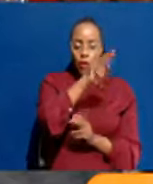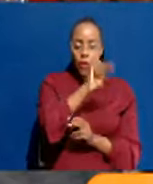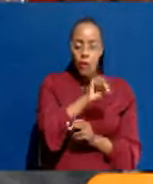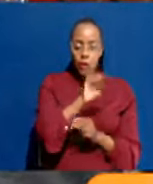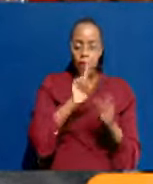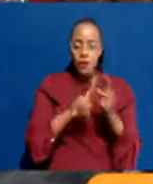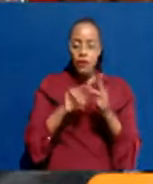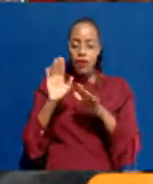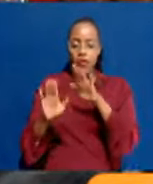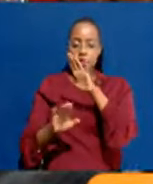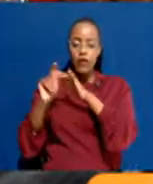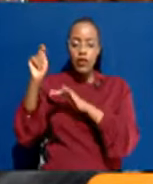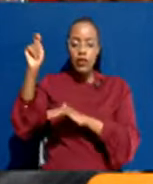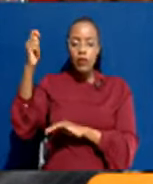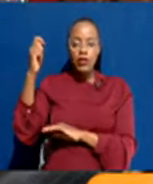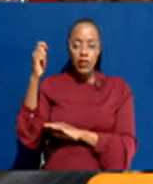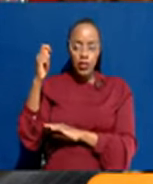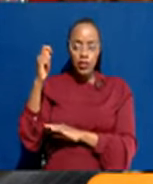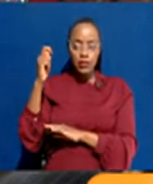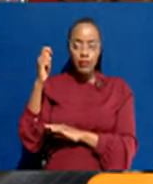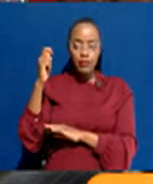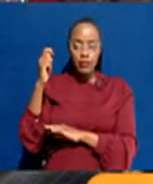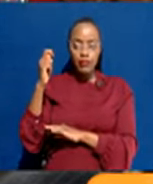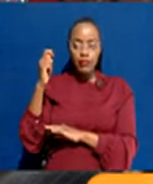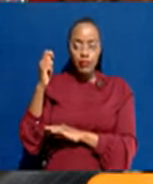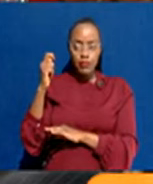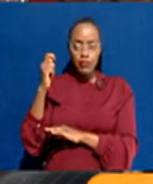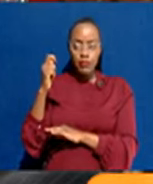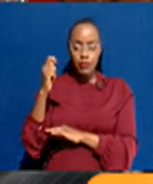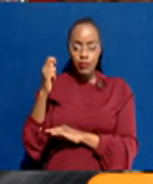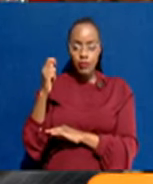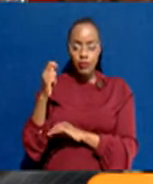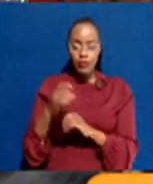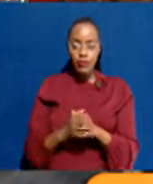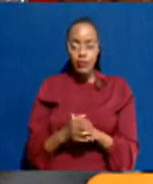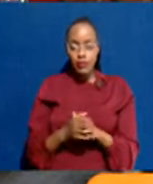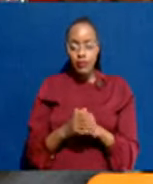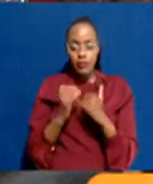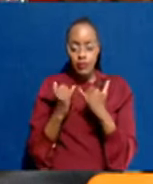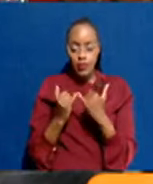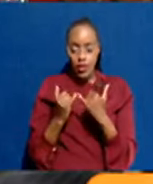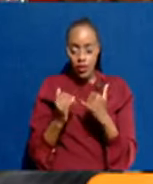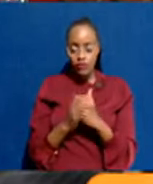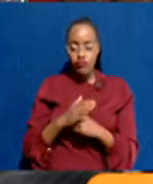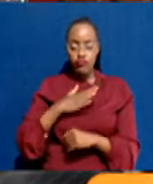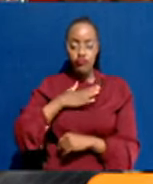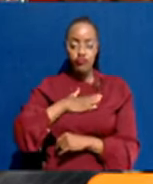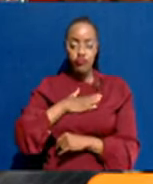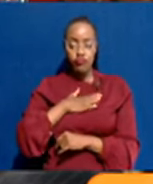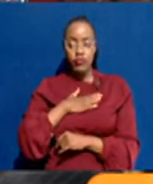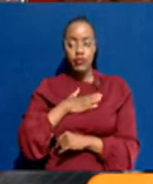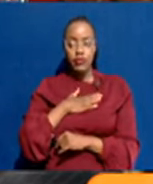Prime Minister and the Vice President. was